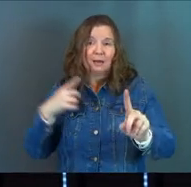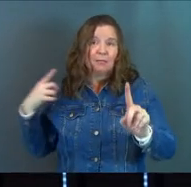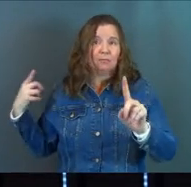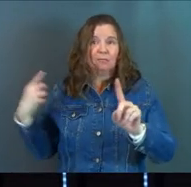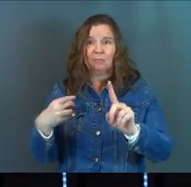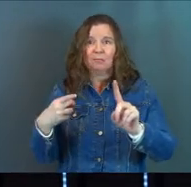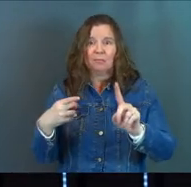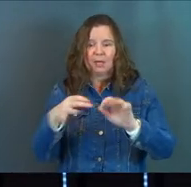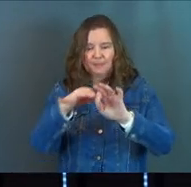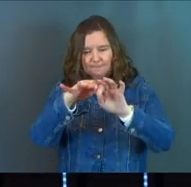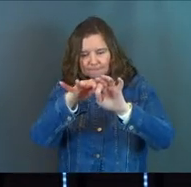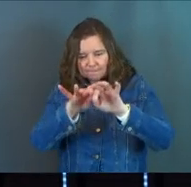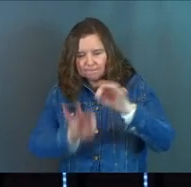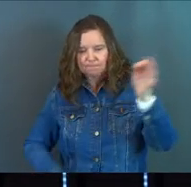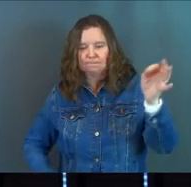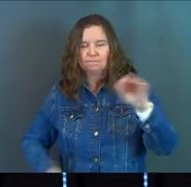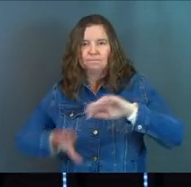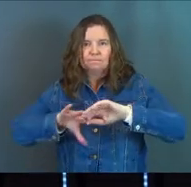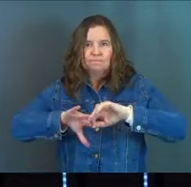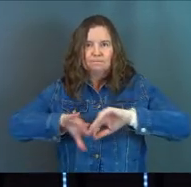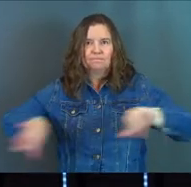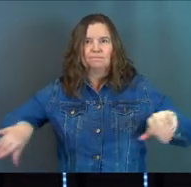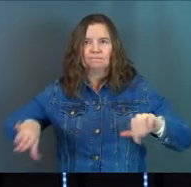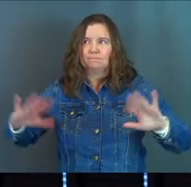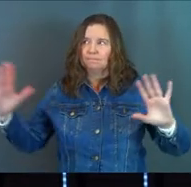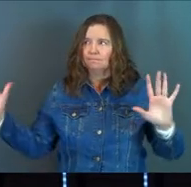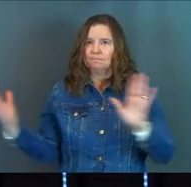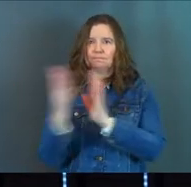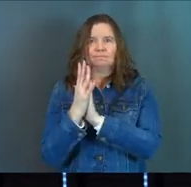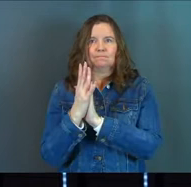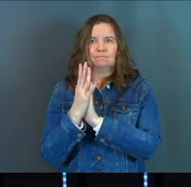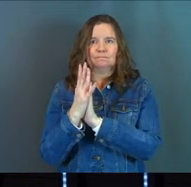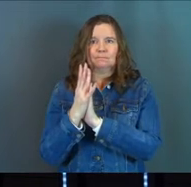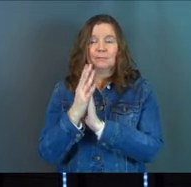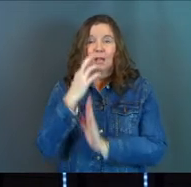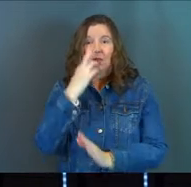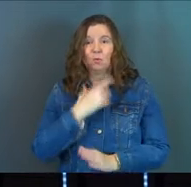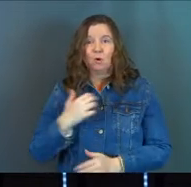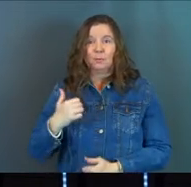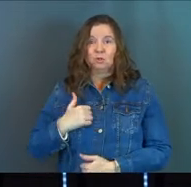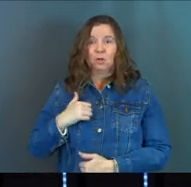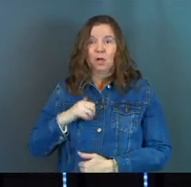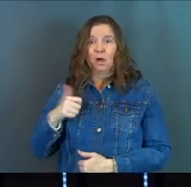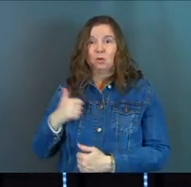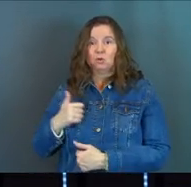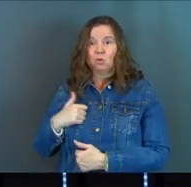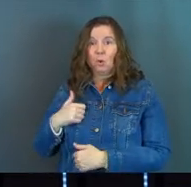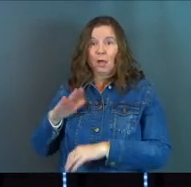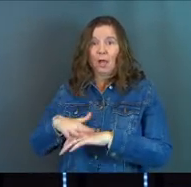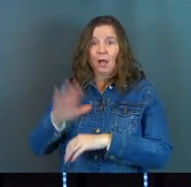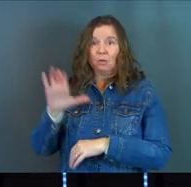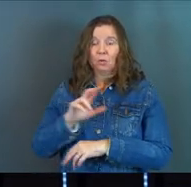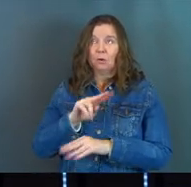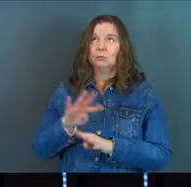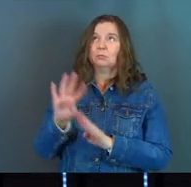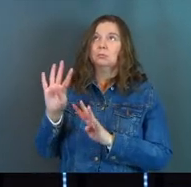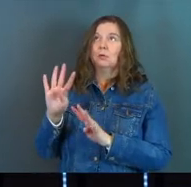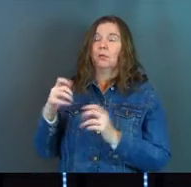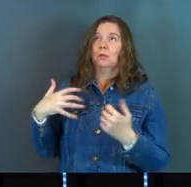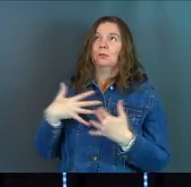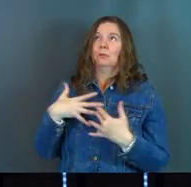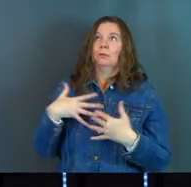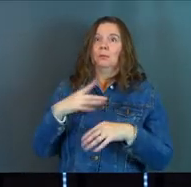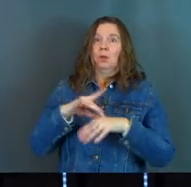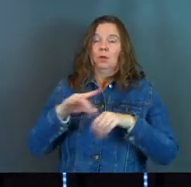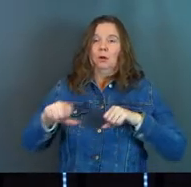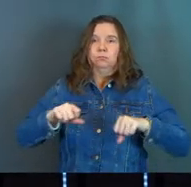point by tearing the curtain in the temple. And the Roman centurion and the other soldiers at the crucifixion, they were